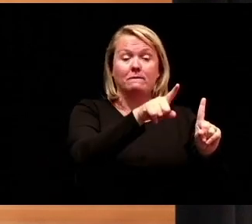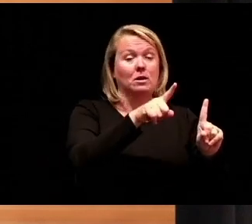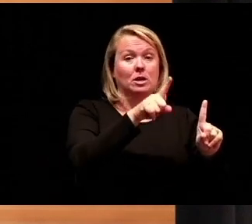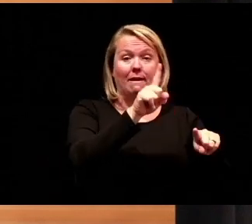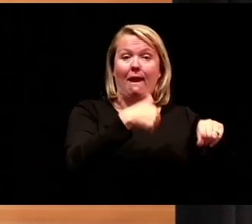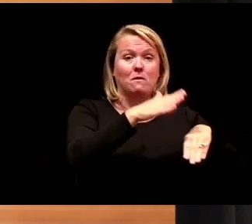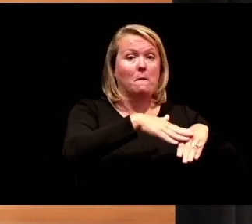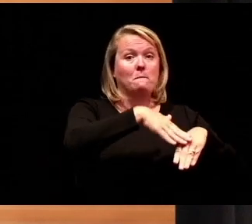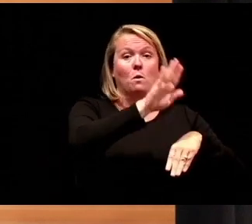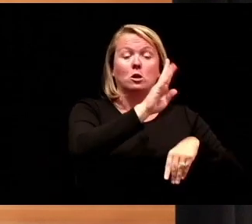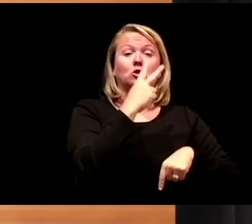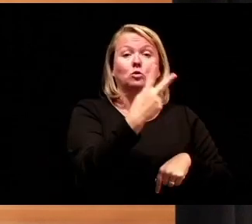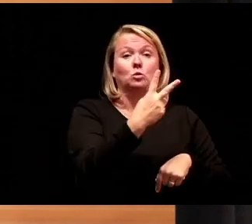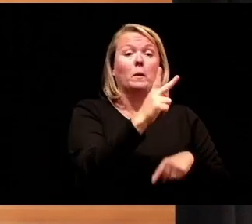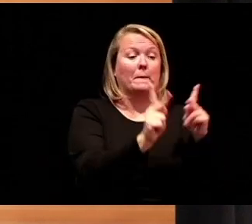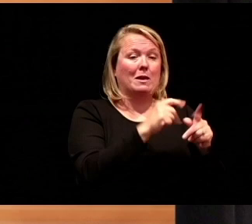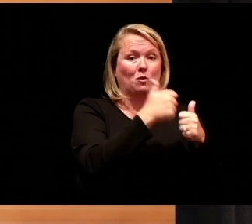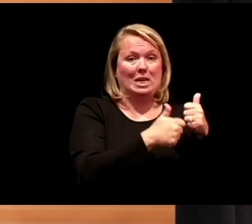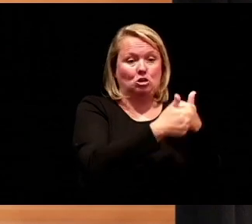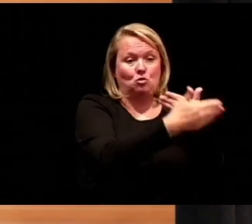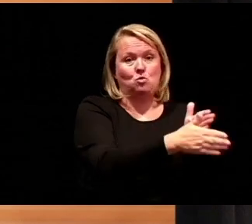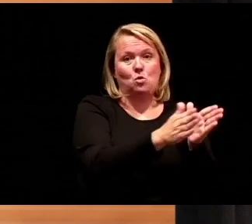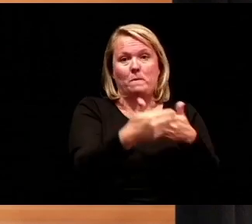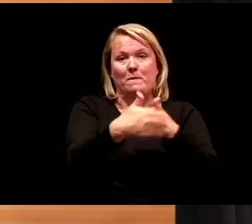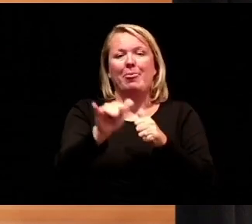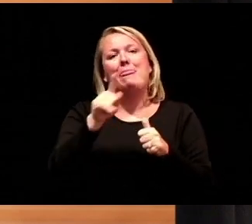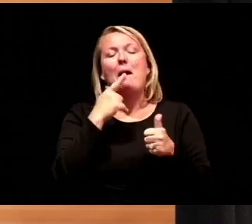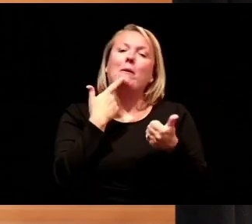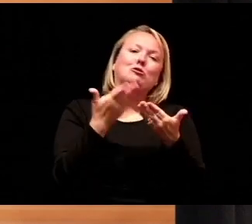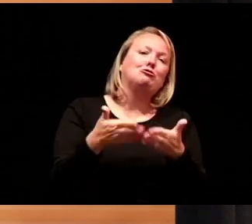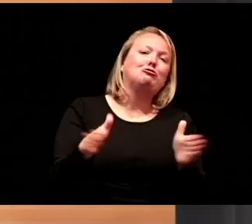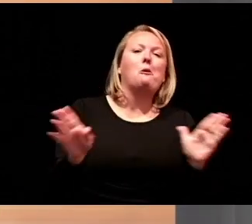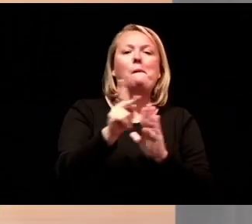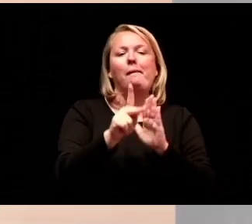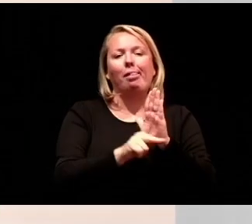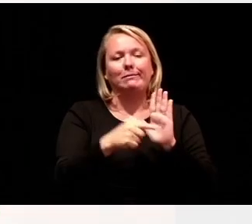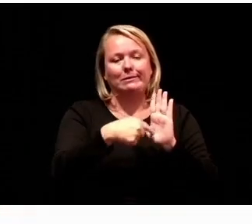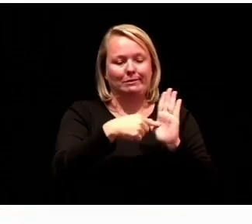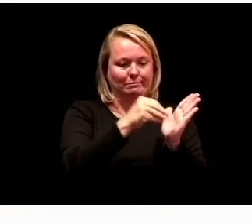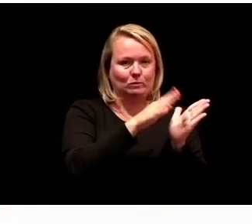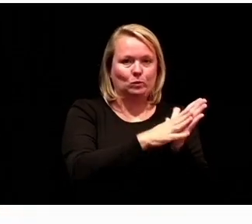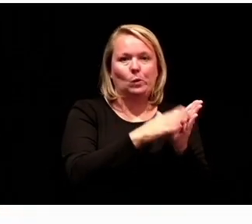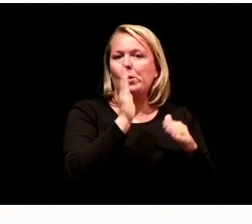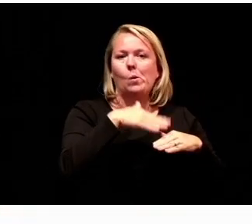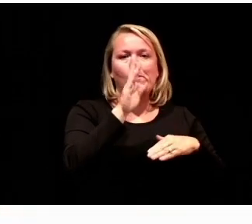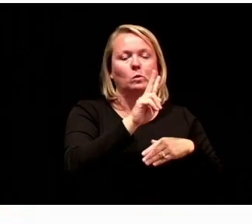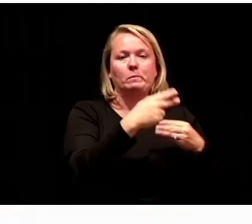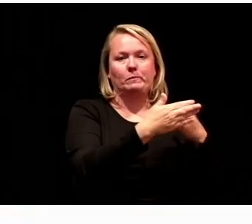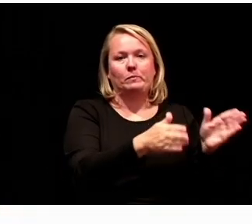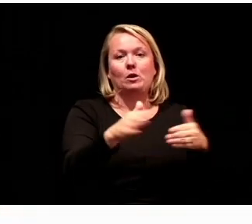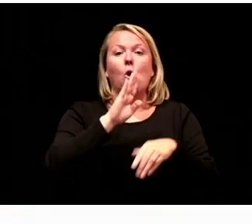as we go through a couple of the examples that I wanted to talk about. So I did want to go through two specific